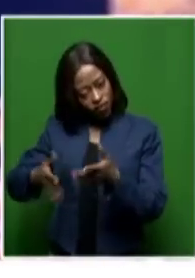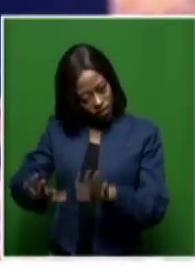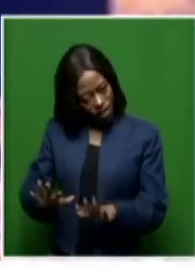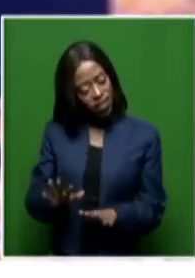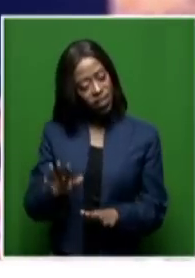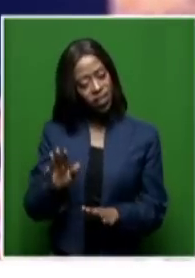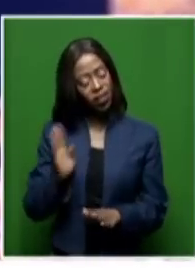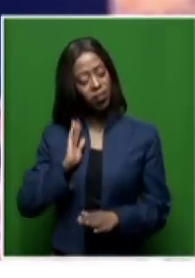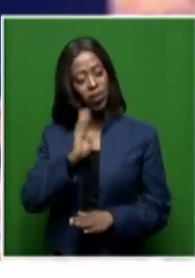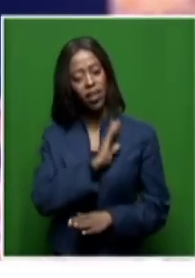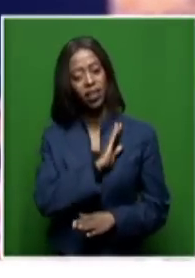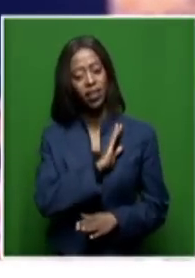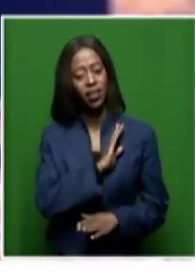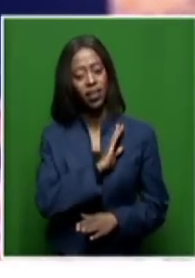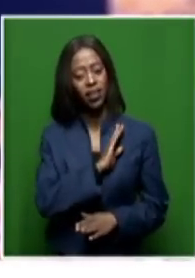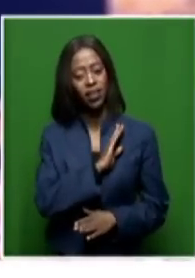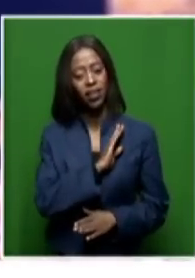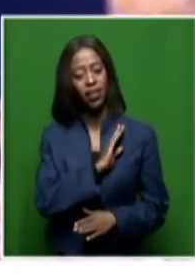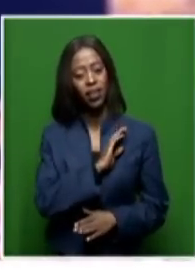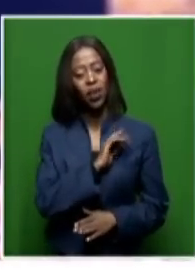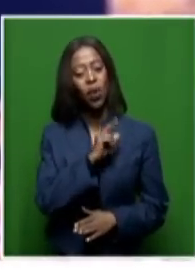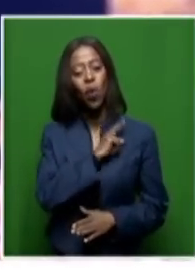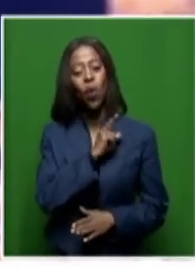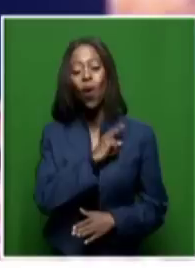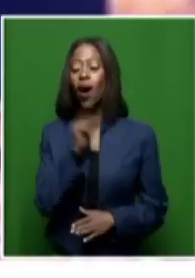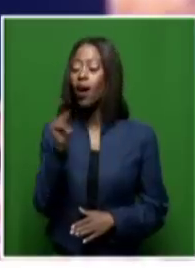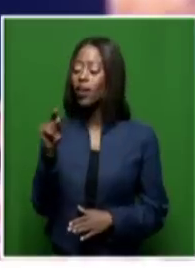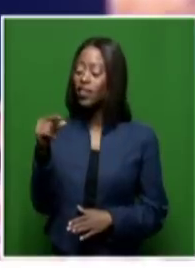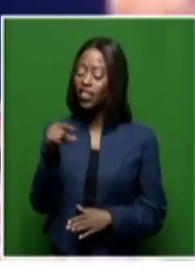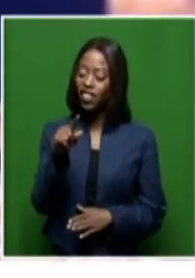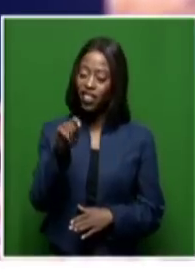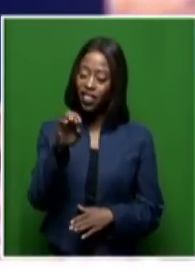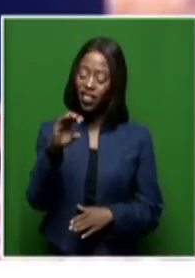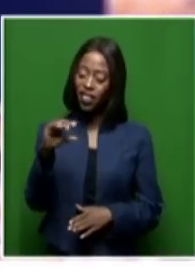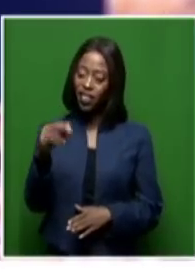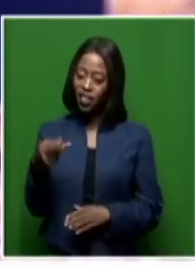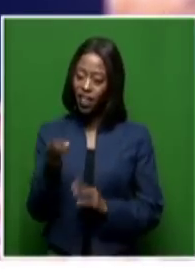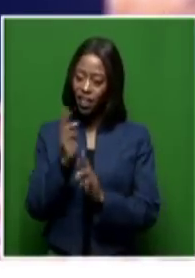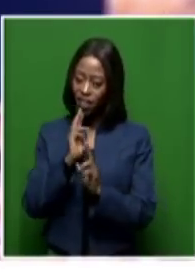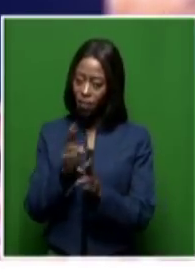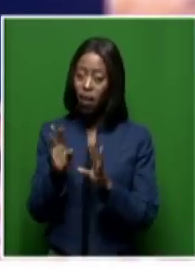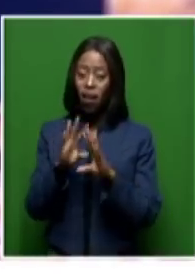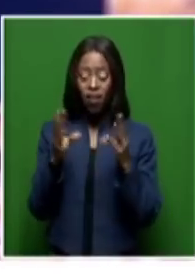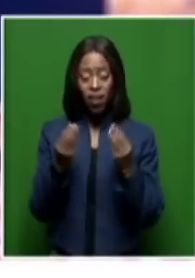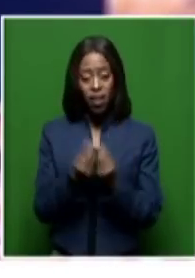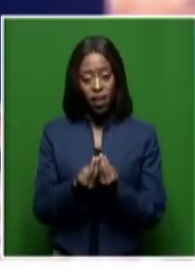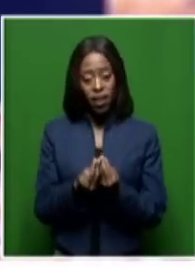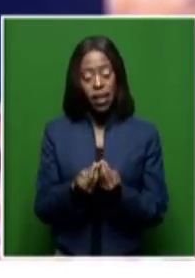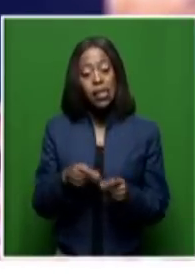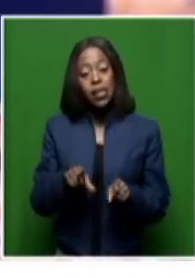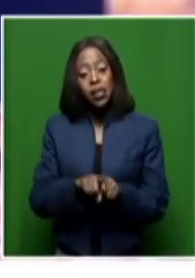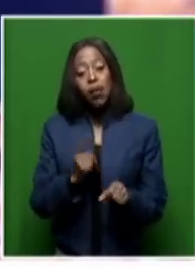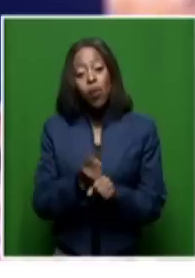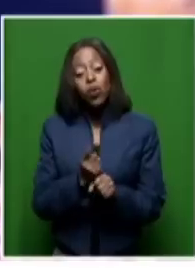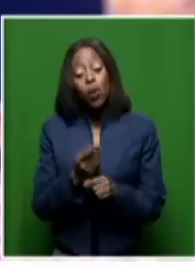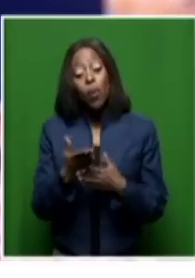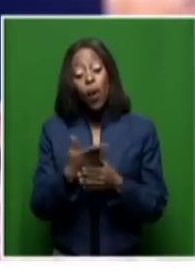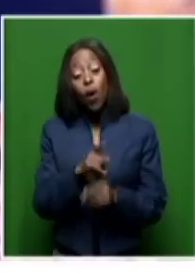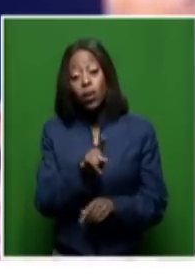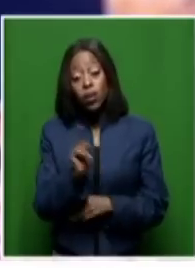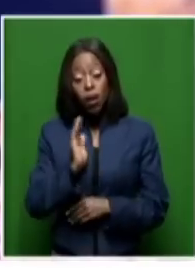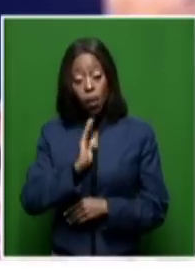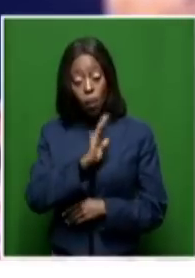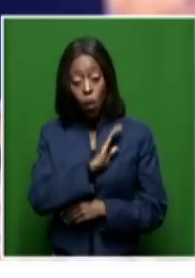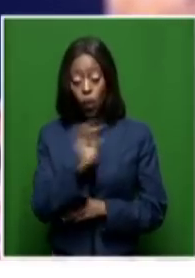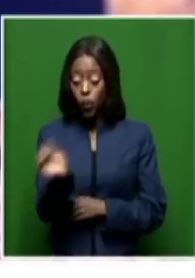board. You know why? Because of the GTEC report, ineptness and all of that. Because of that board that you employ